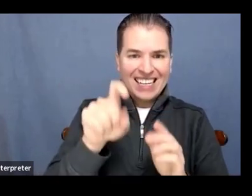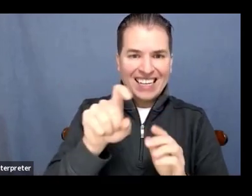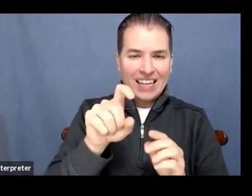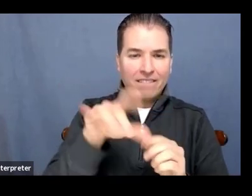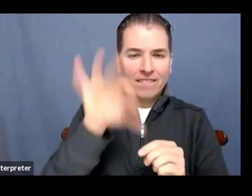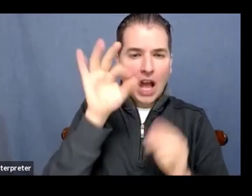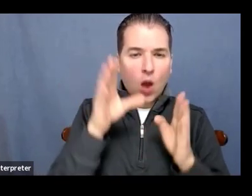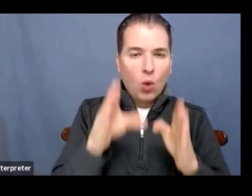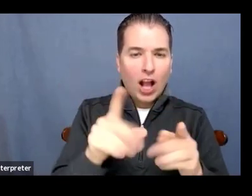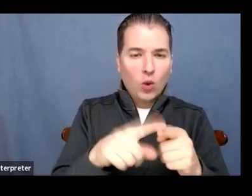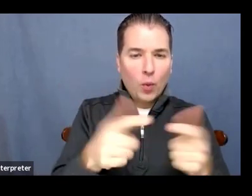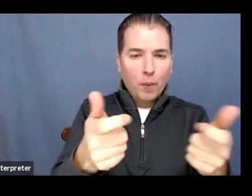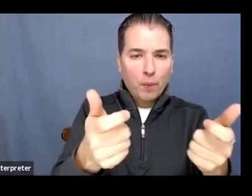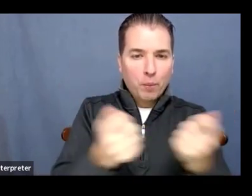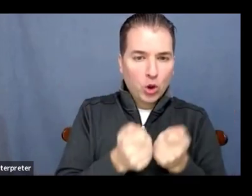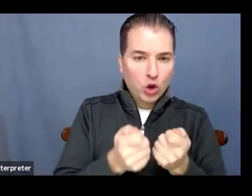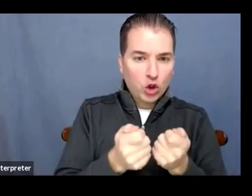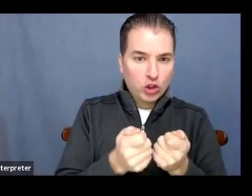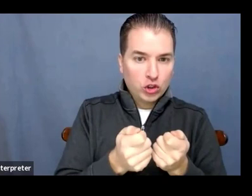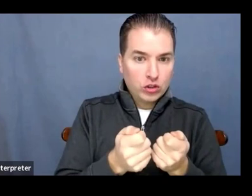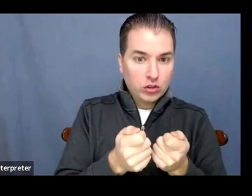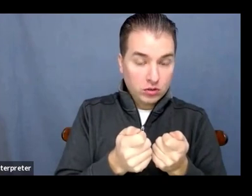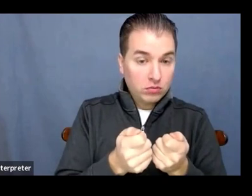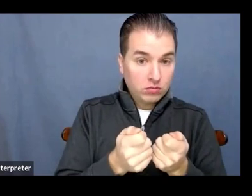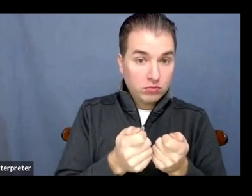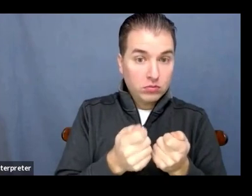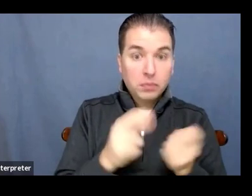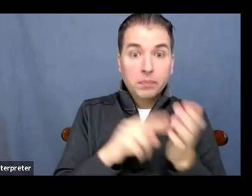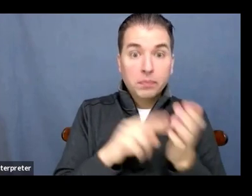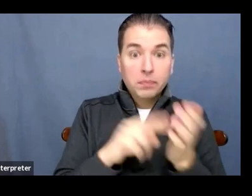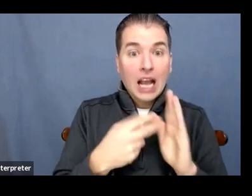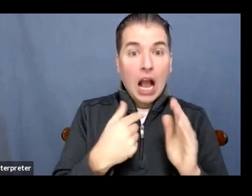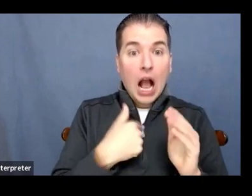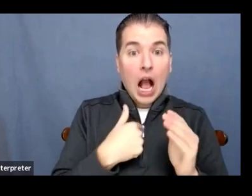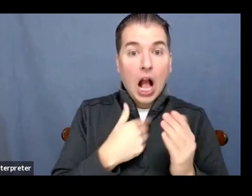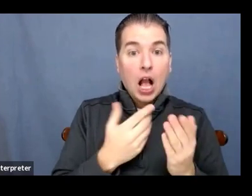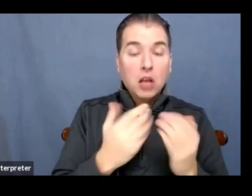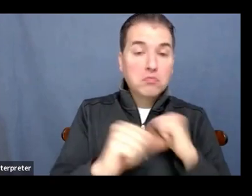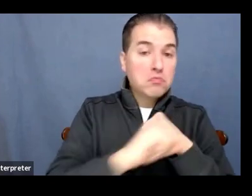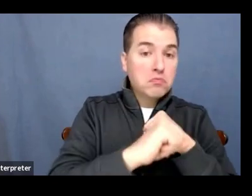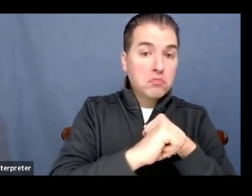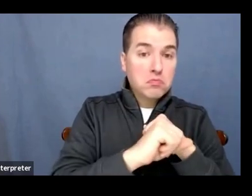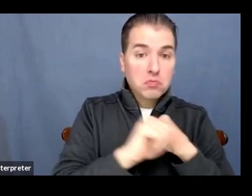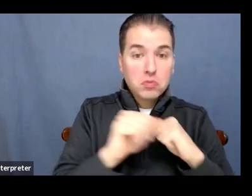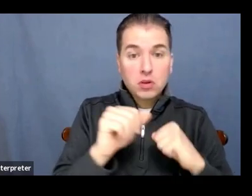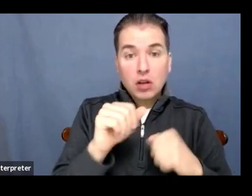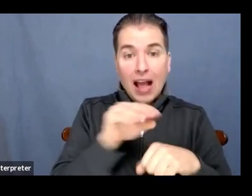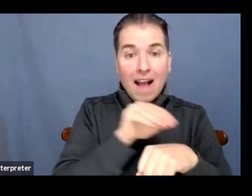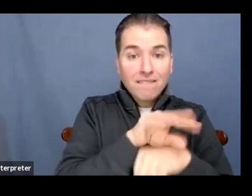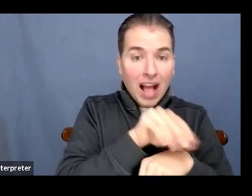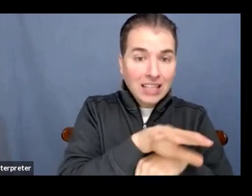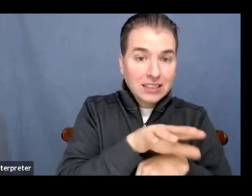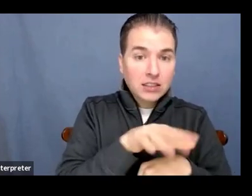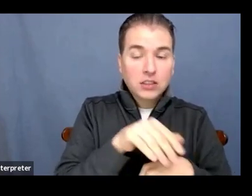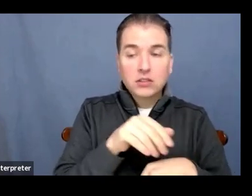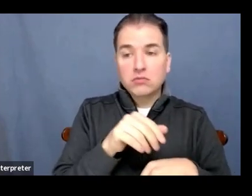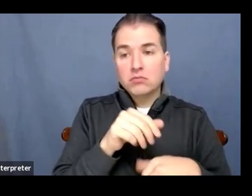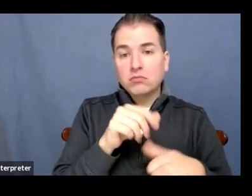right? And pull marketing offers advice or information like web content or blogs and so on, with